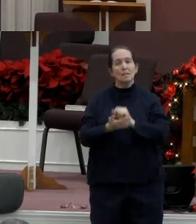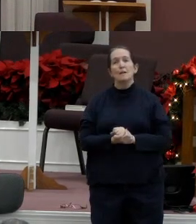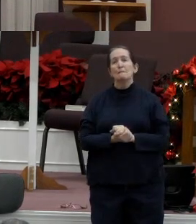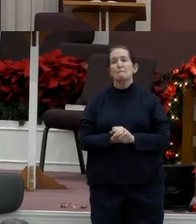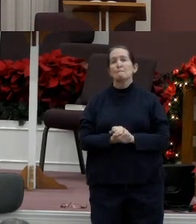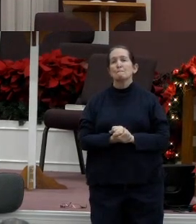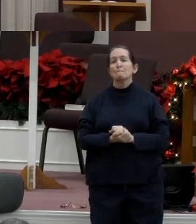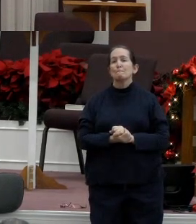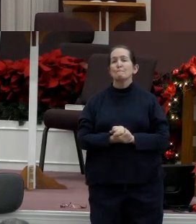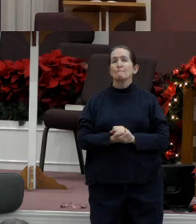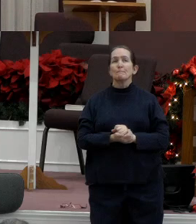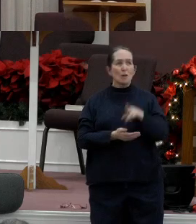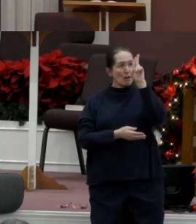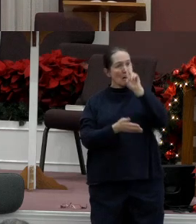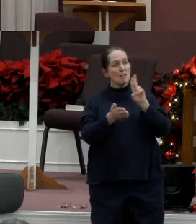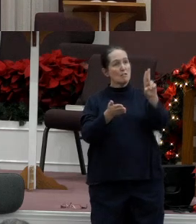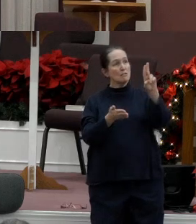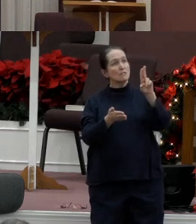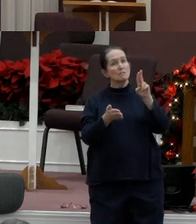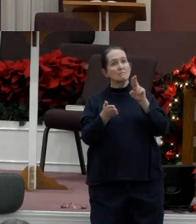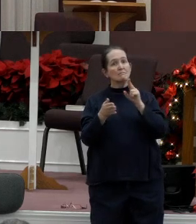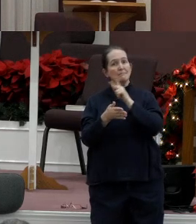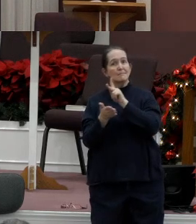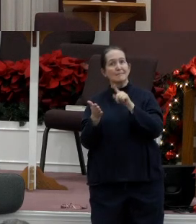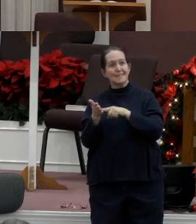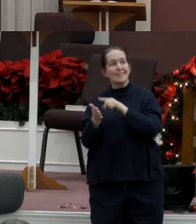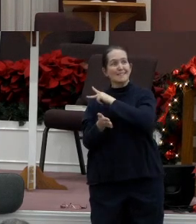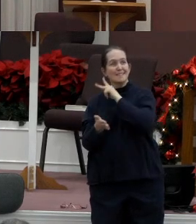to honor this king.